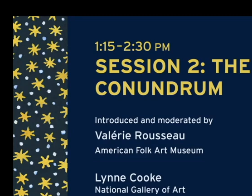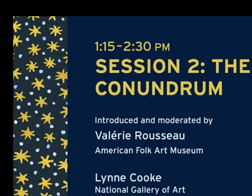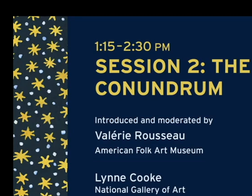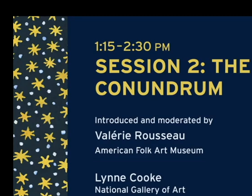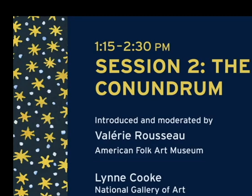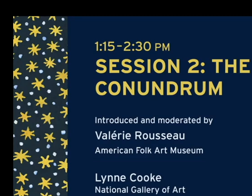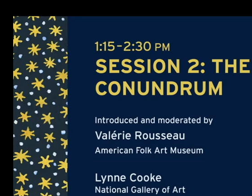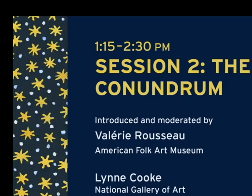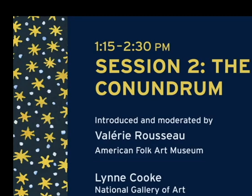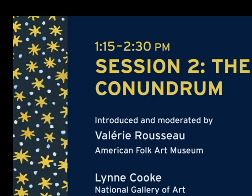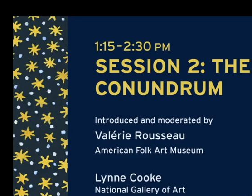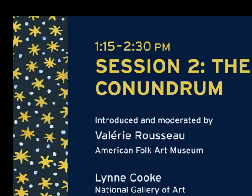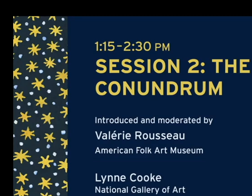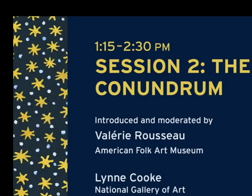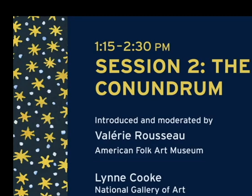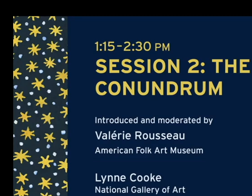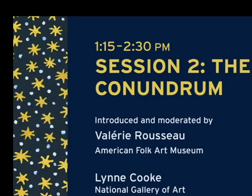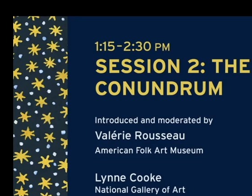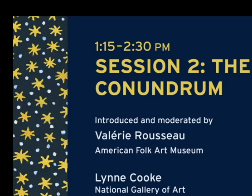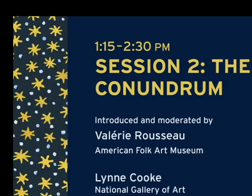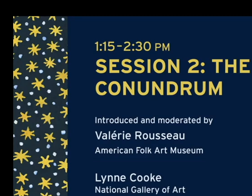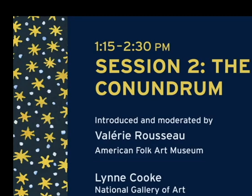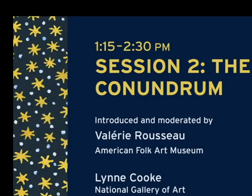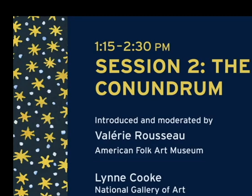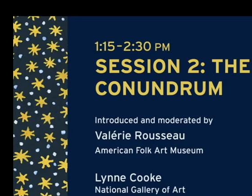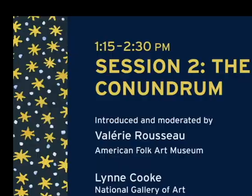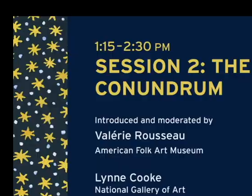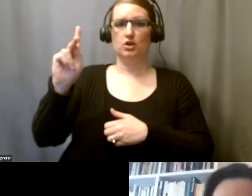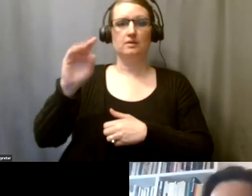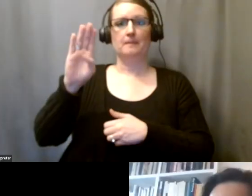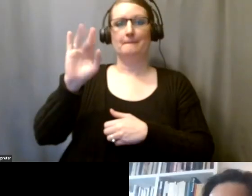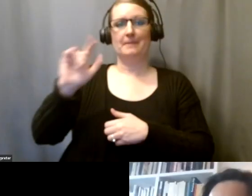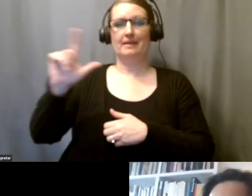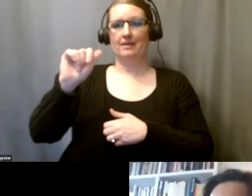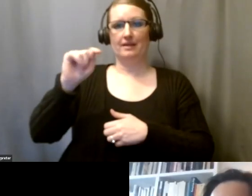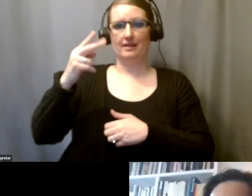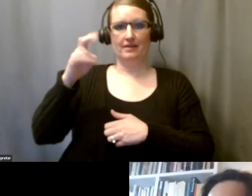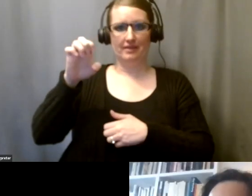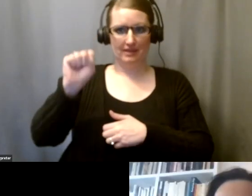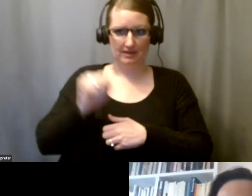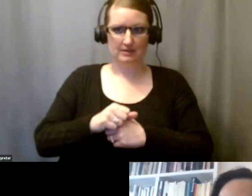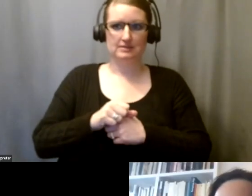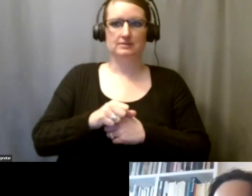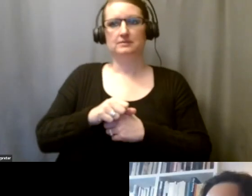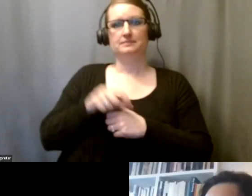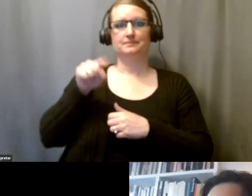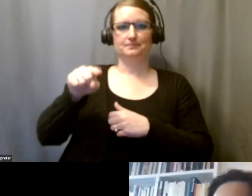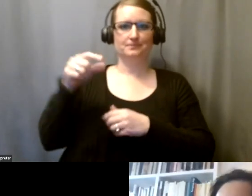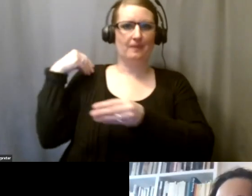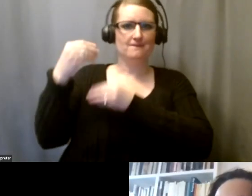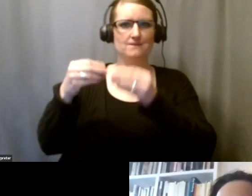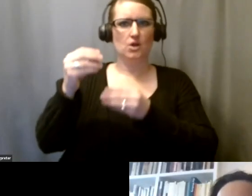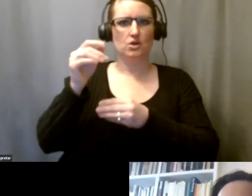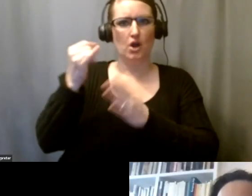Bill Antes. This session, we explore how categories of self-taught art, folk art, native